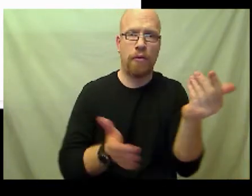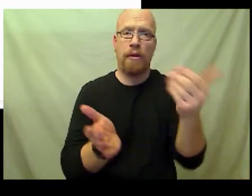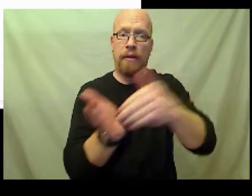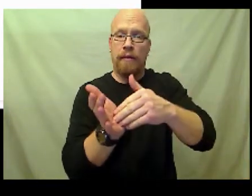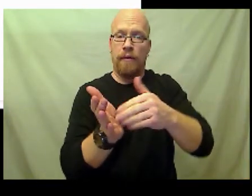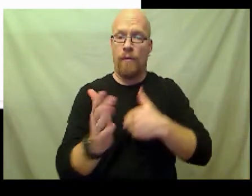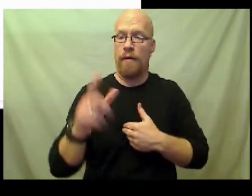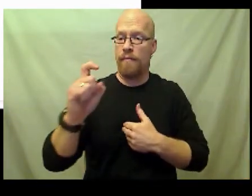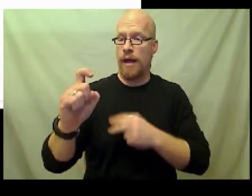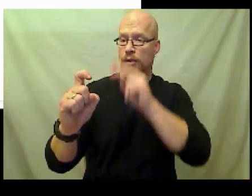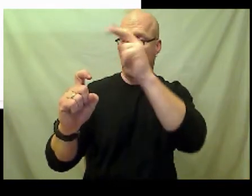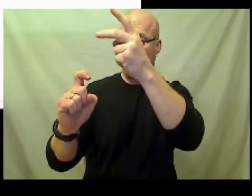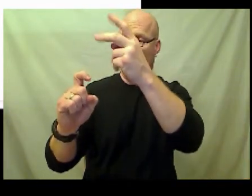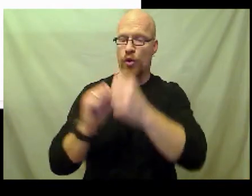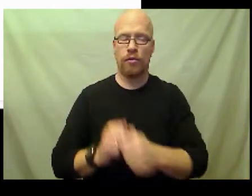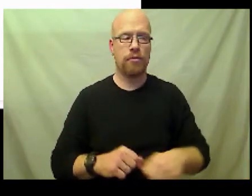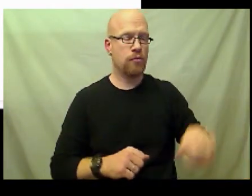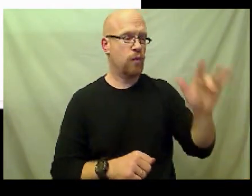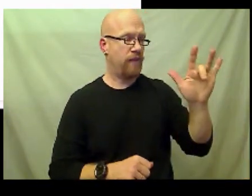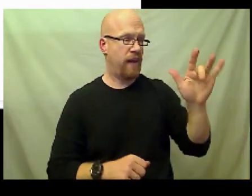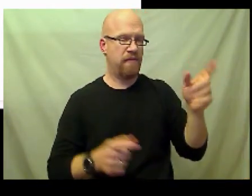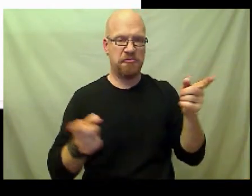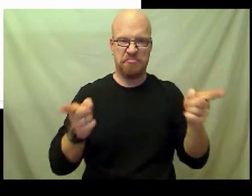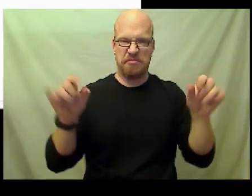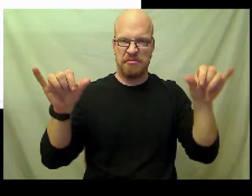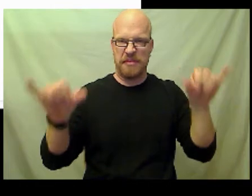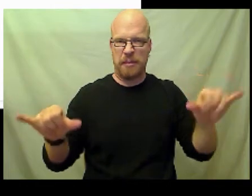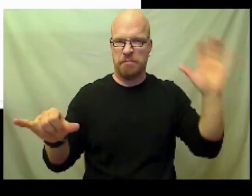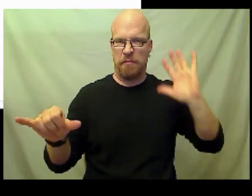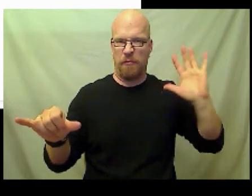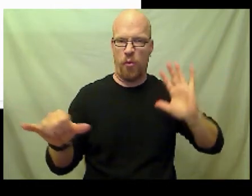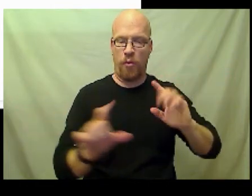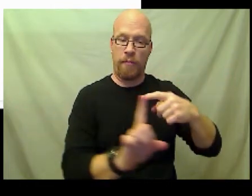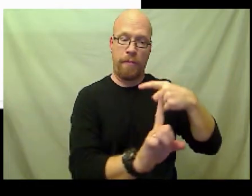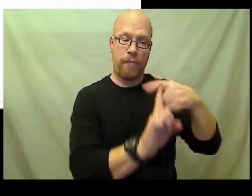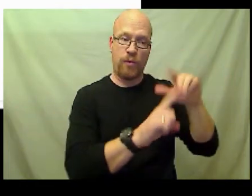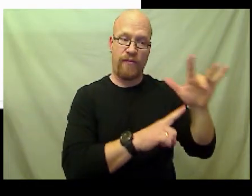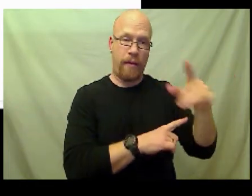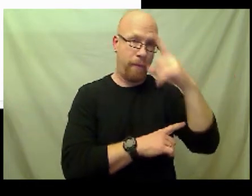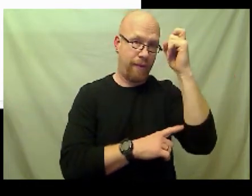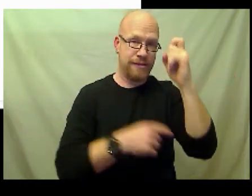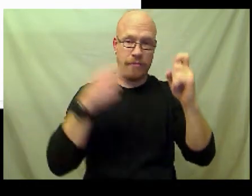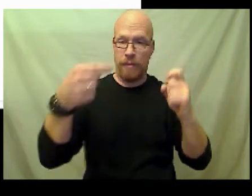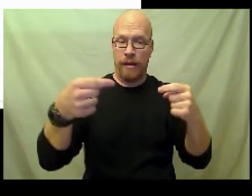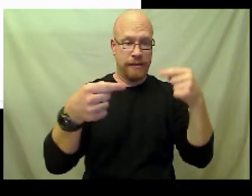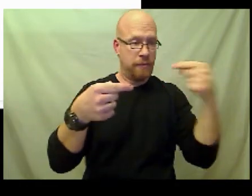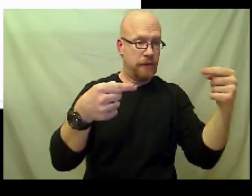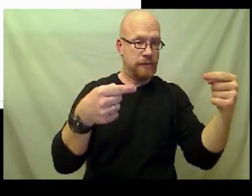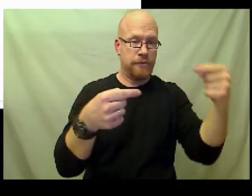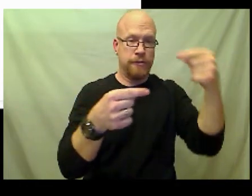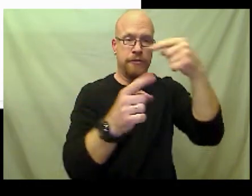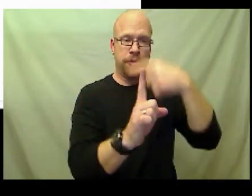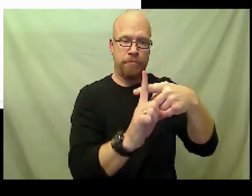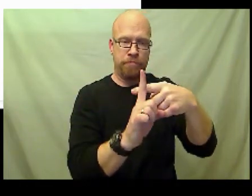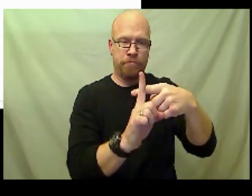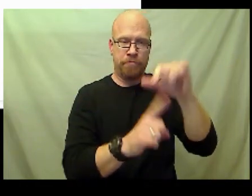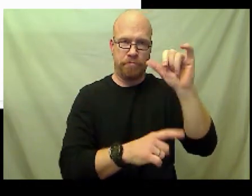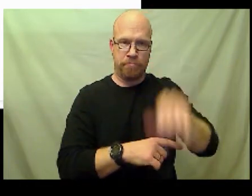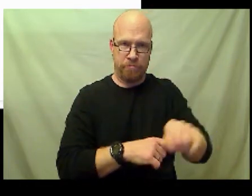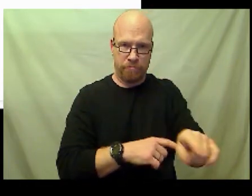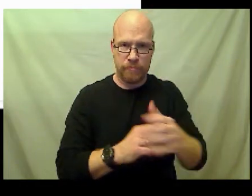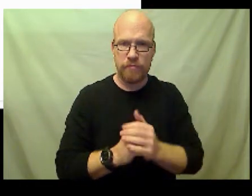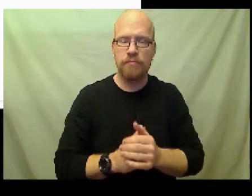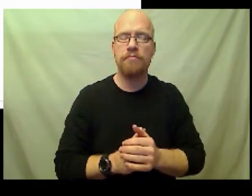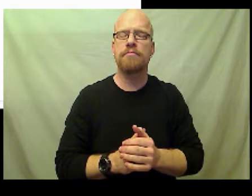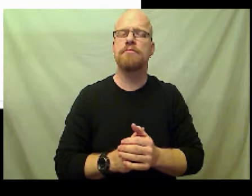Okay, now again, we have x squared and 25. Those are the same as before. It's positive 25 because negative